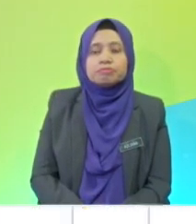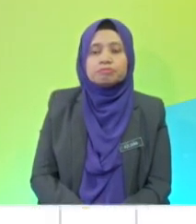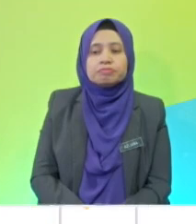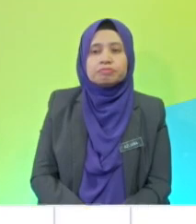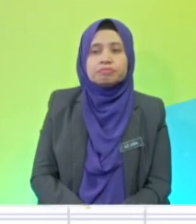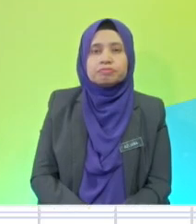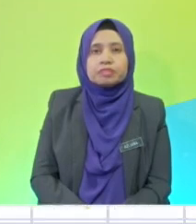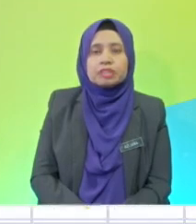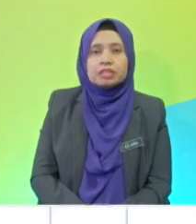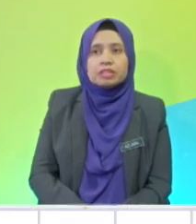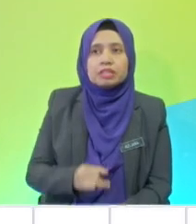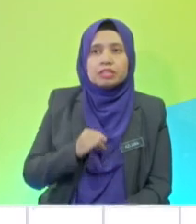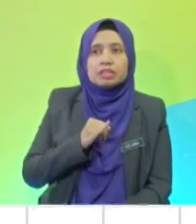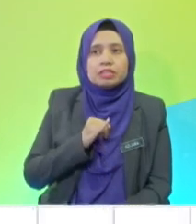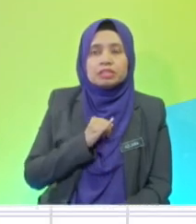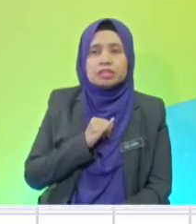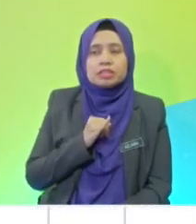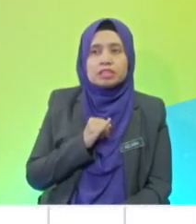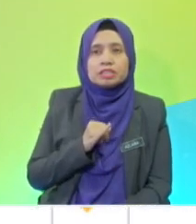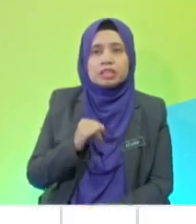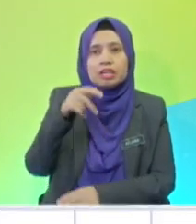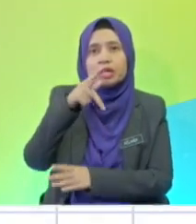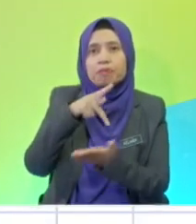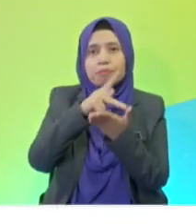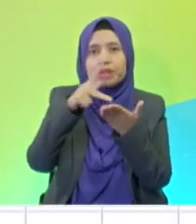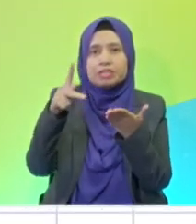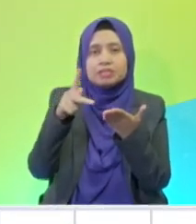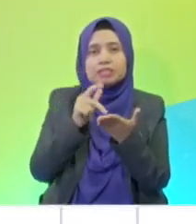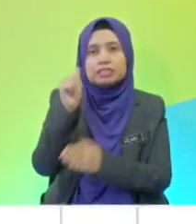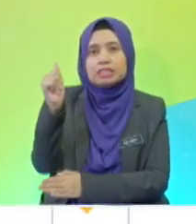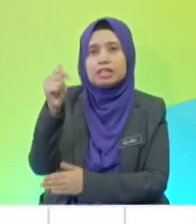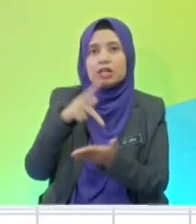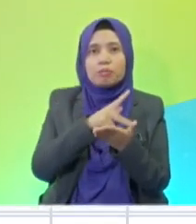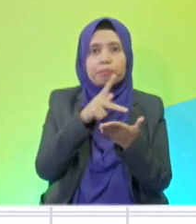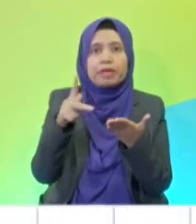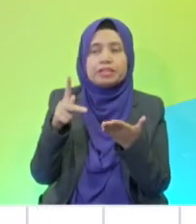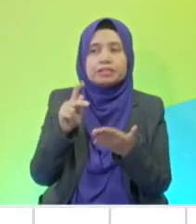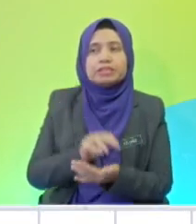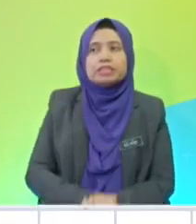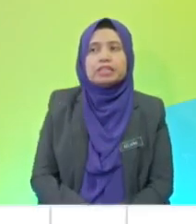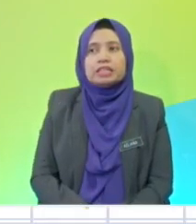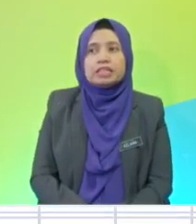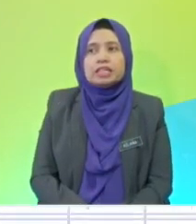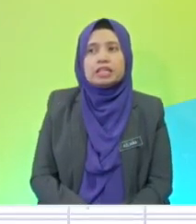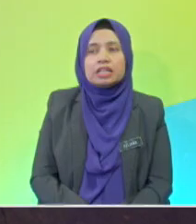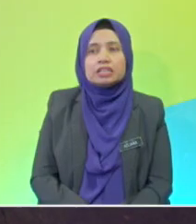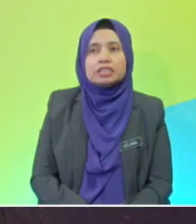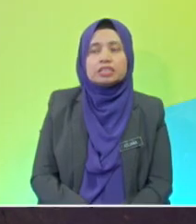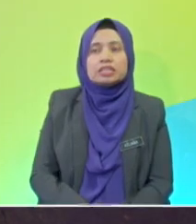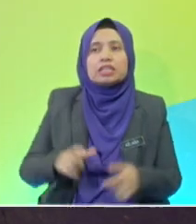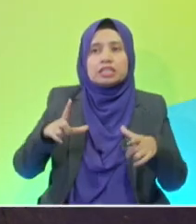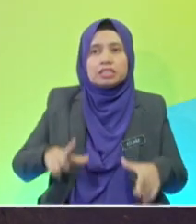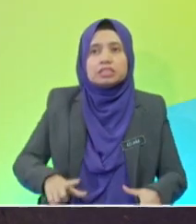Okay, I think it's a... It's a painting, Yeah, right? it's a painting. Yeah, Right. it's a painting. Okay. Okay, maybe we can put the painting